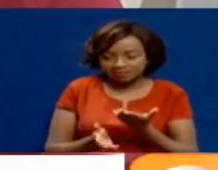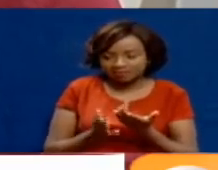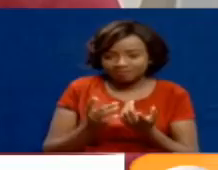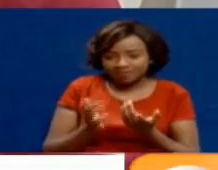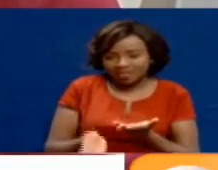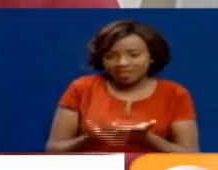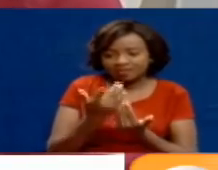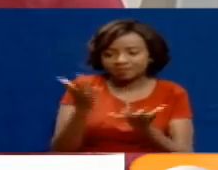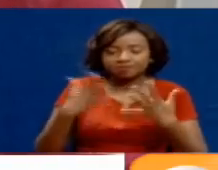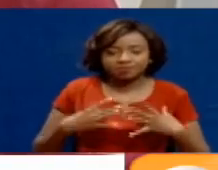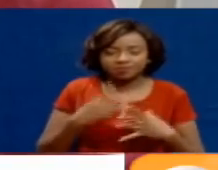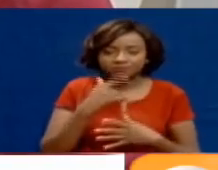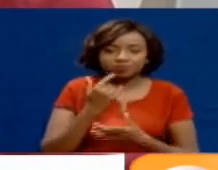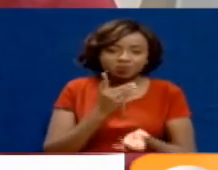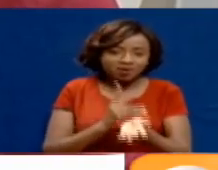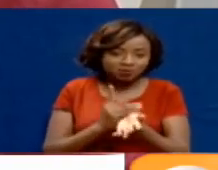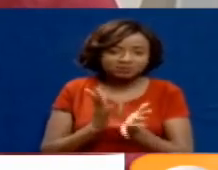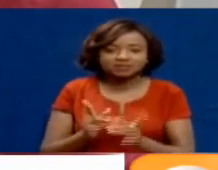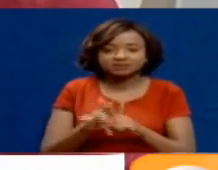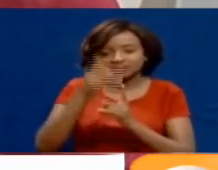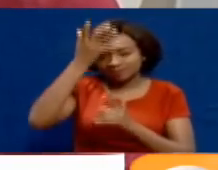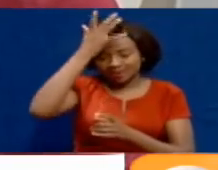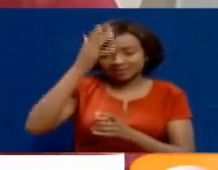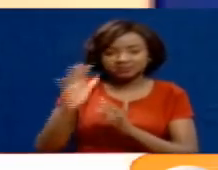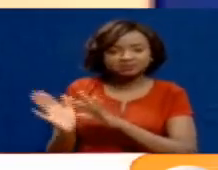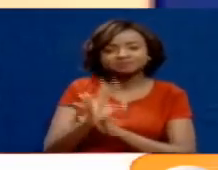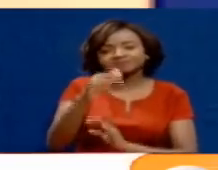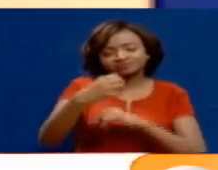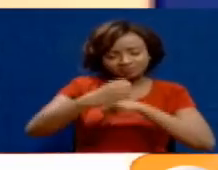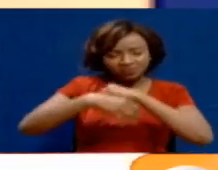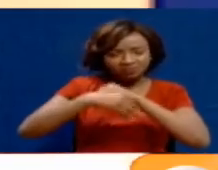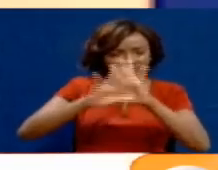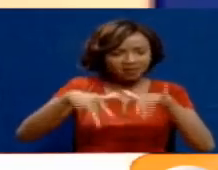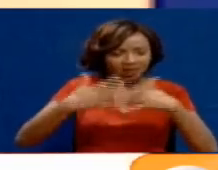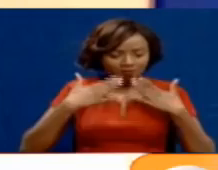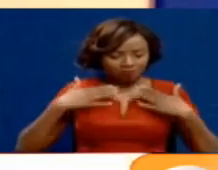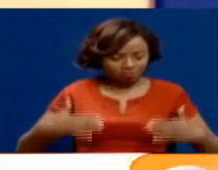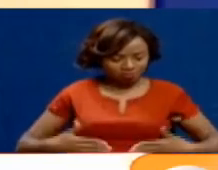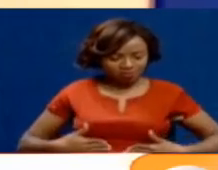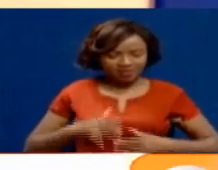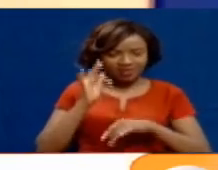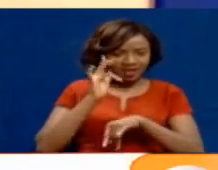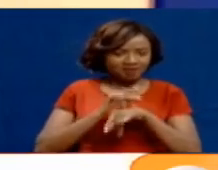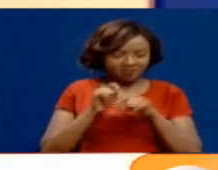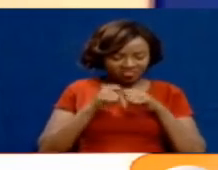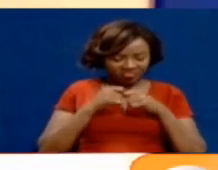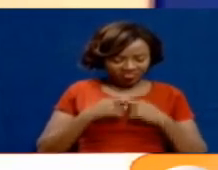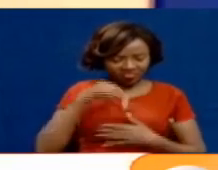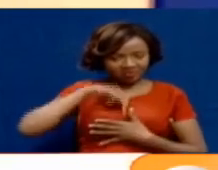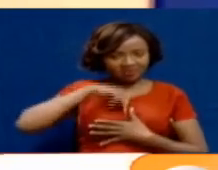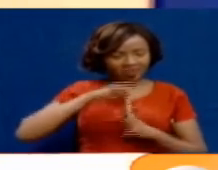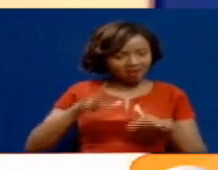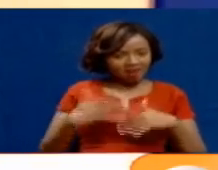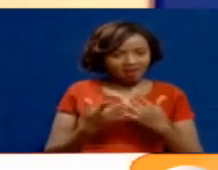line who are interacting with these patients. Let's talk about how the virus actually affects the body. We've seen several graphics, stories